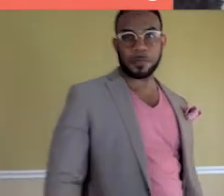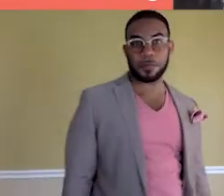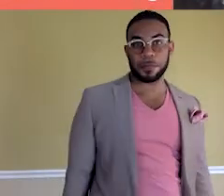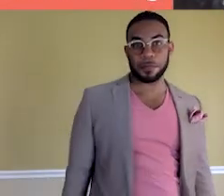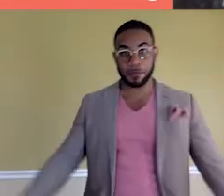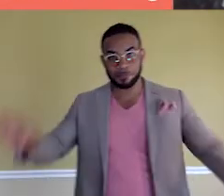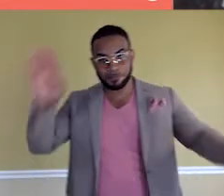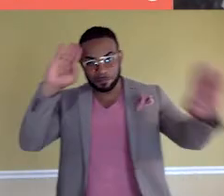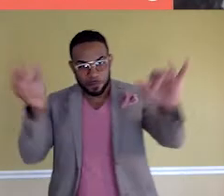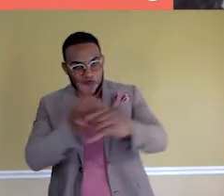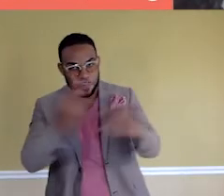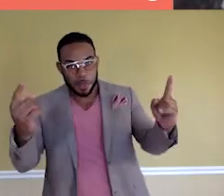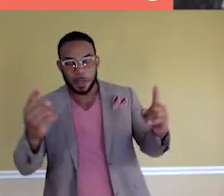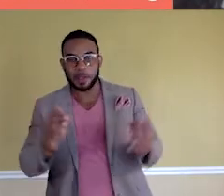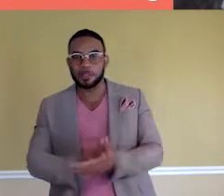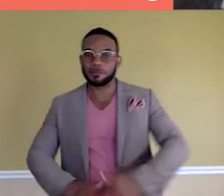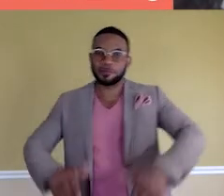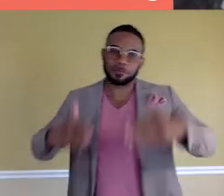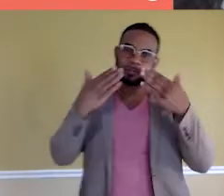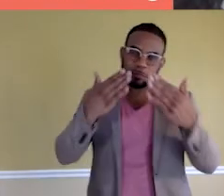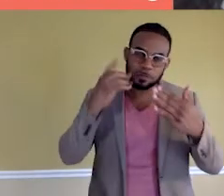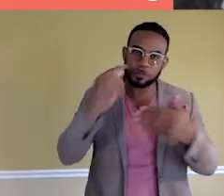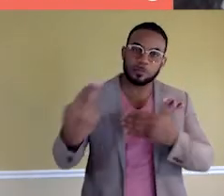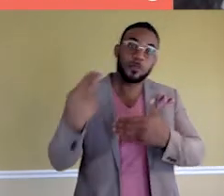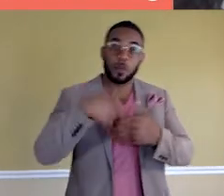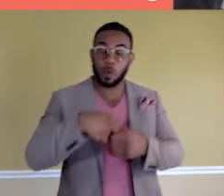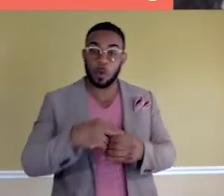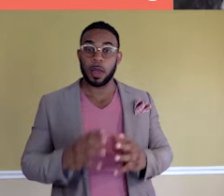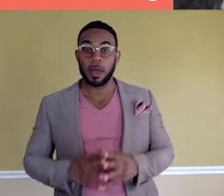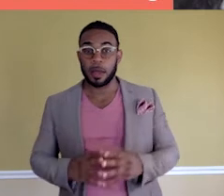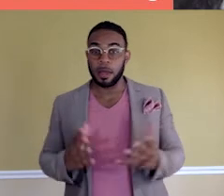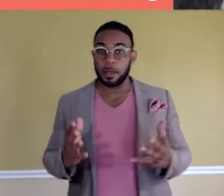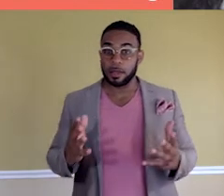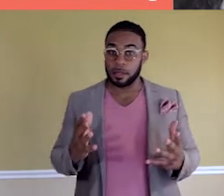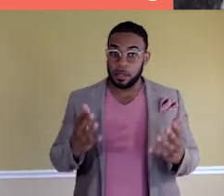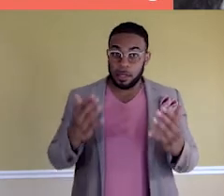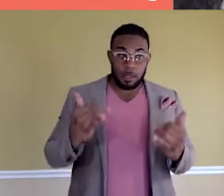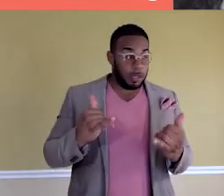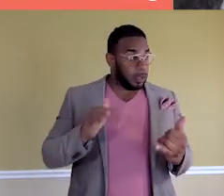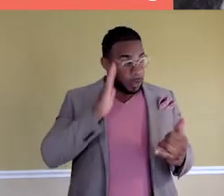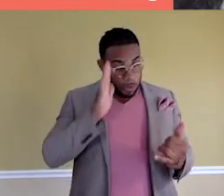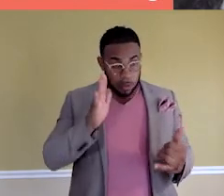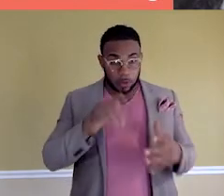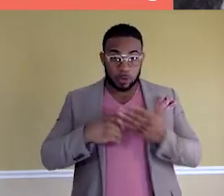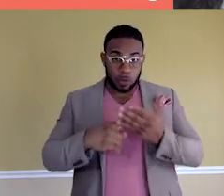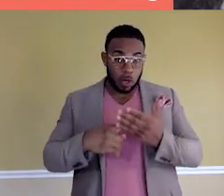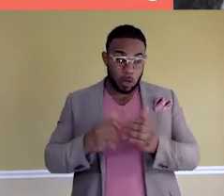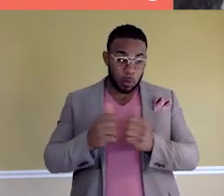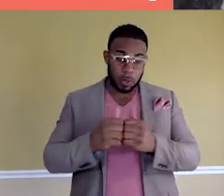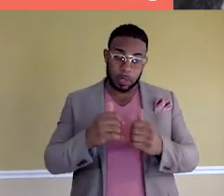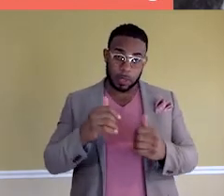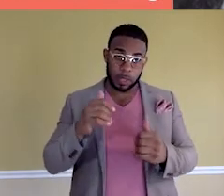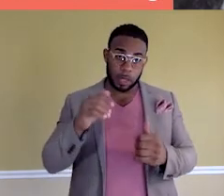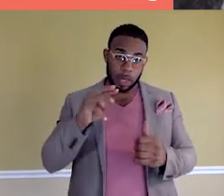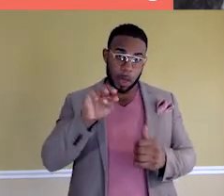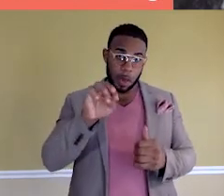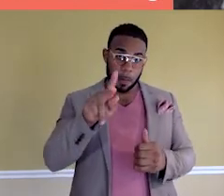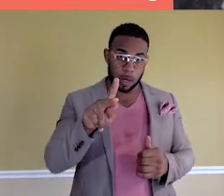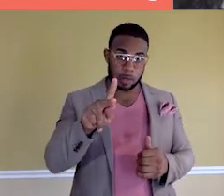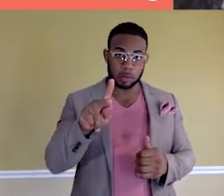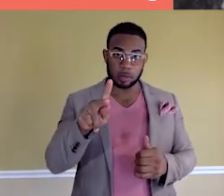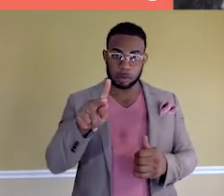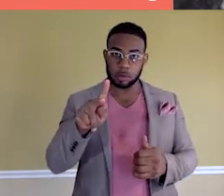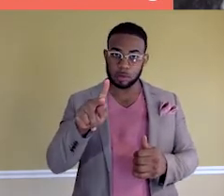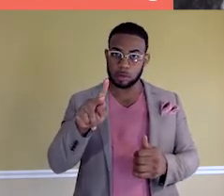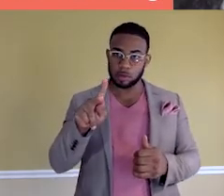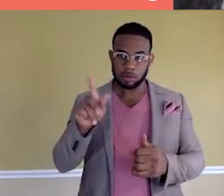So hi everyone. Thank you for joining us. Today we're gonna be talking with Mark,